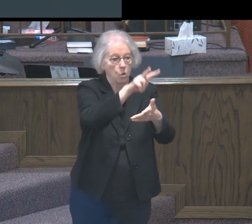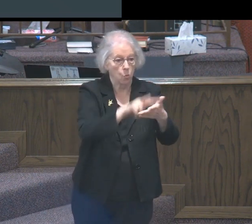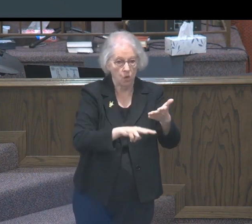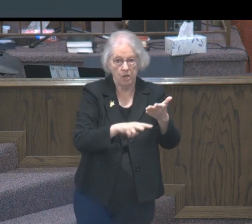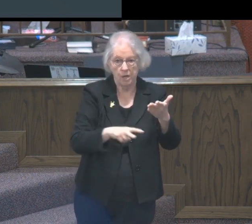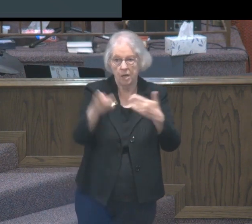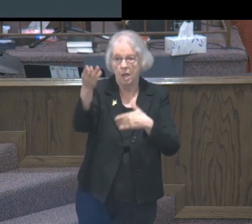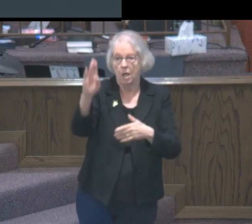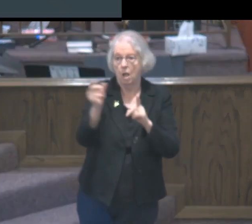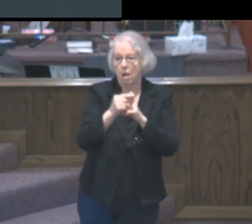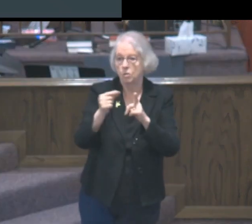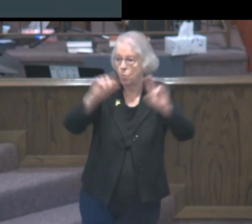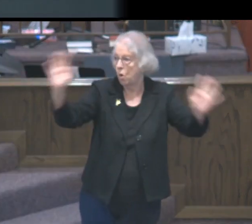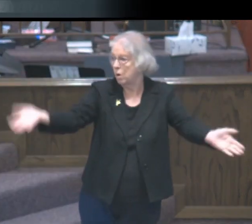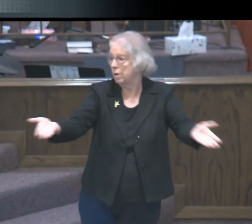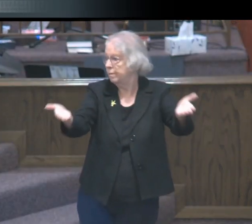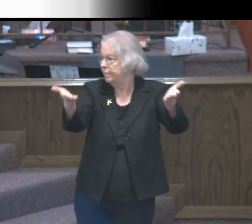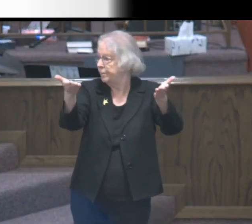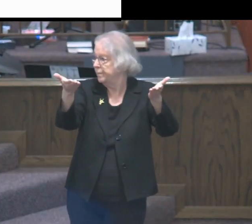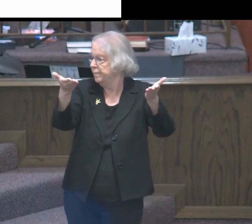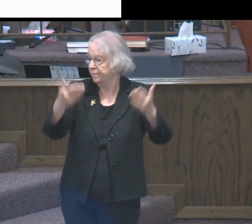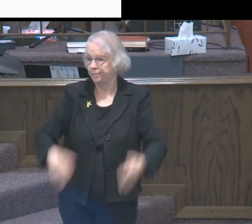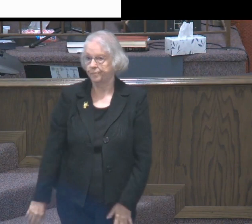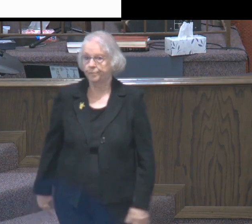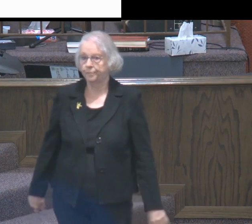in verse number 17.